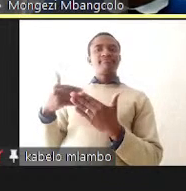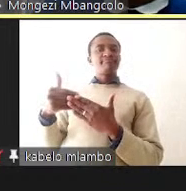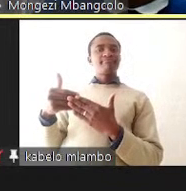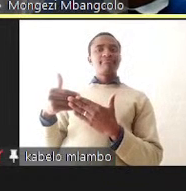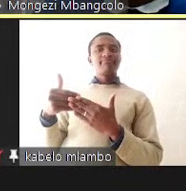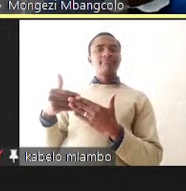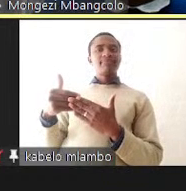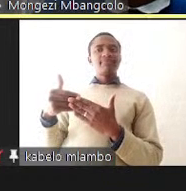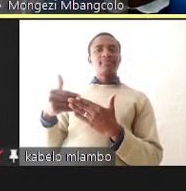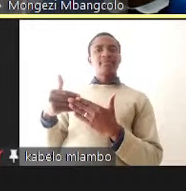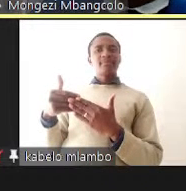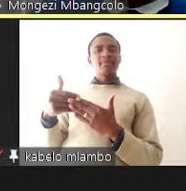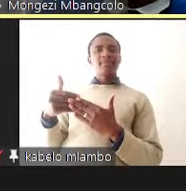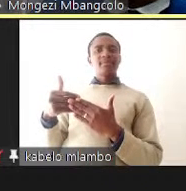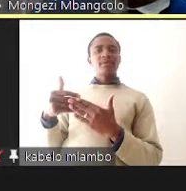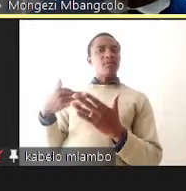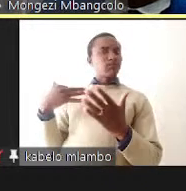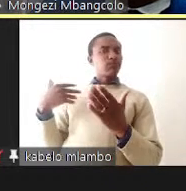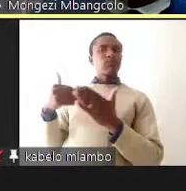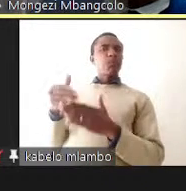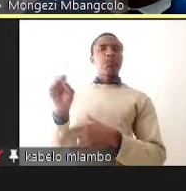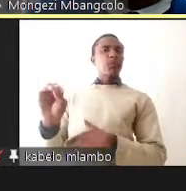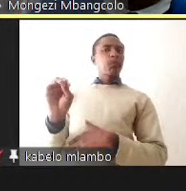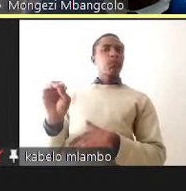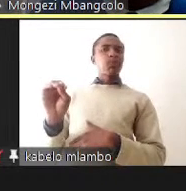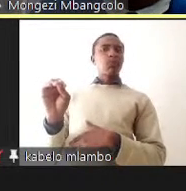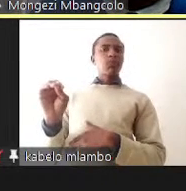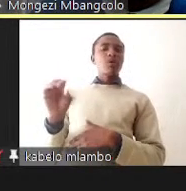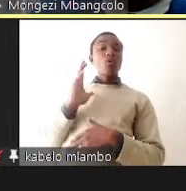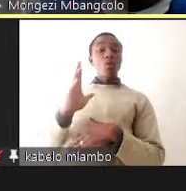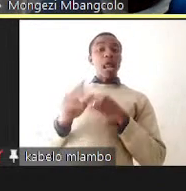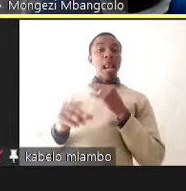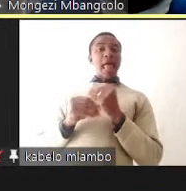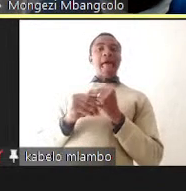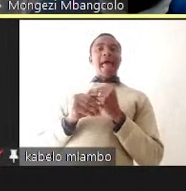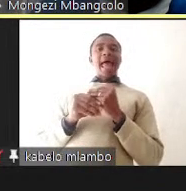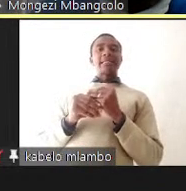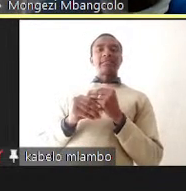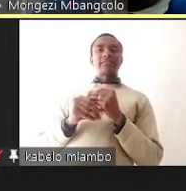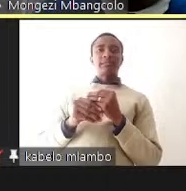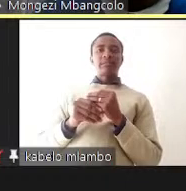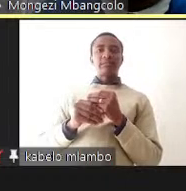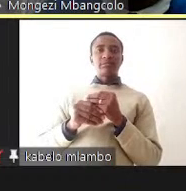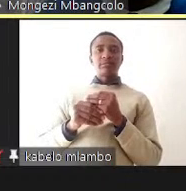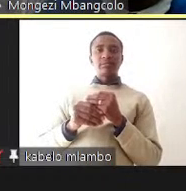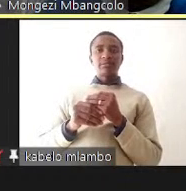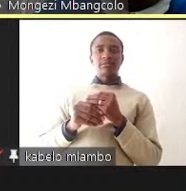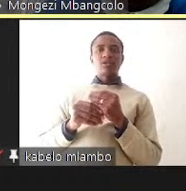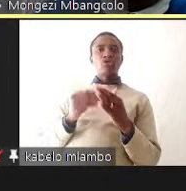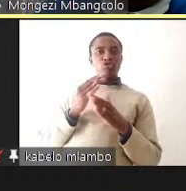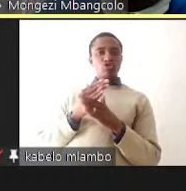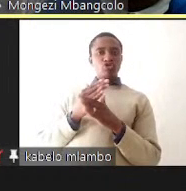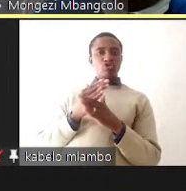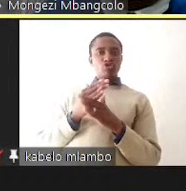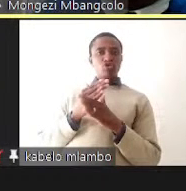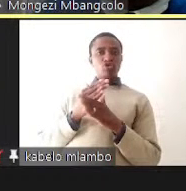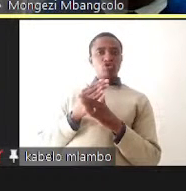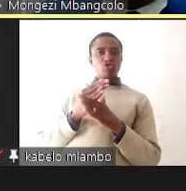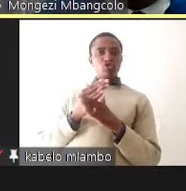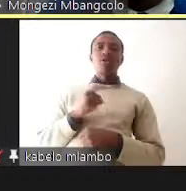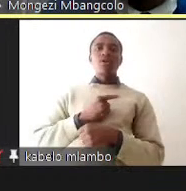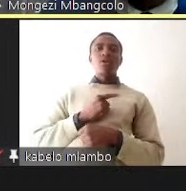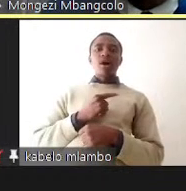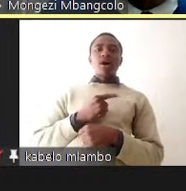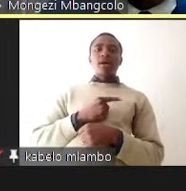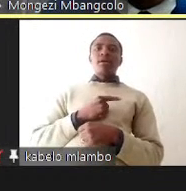meaning that it will add an additional job creation, because it's something that